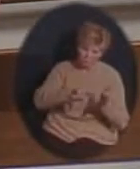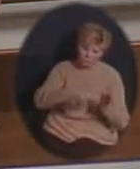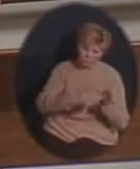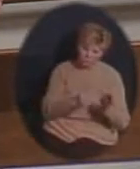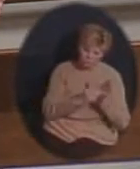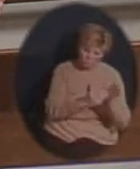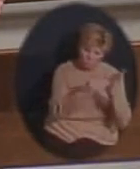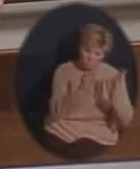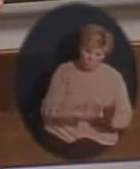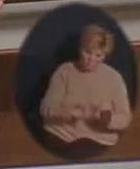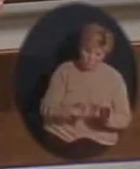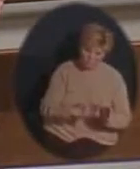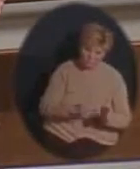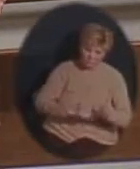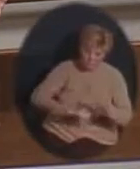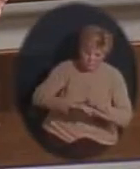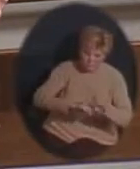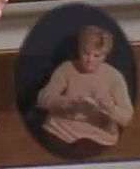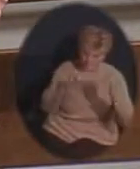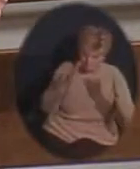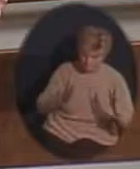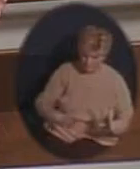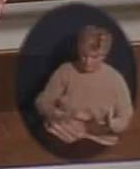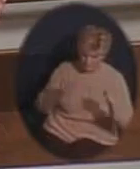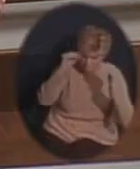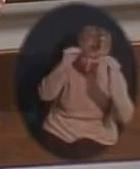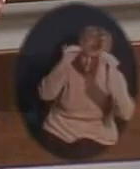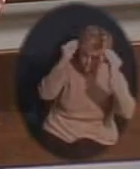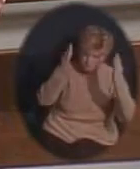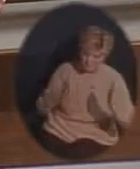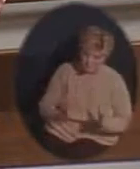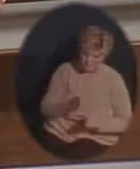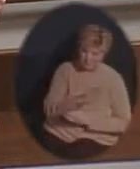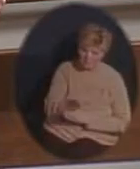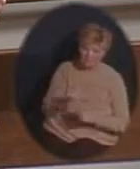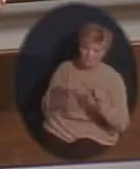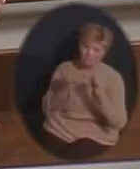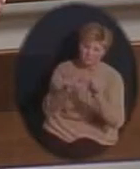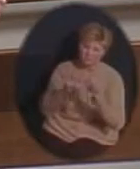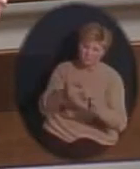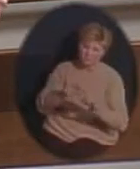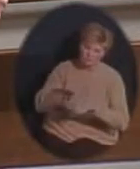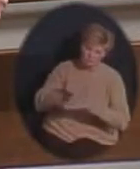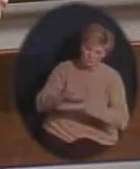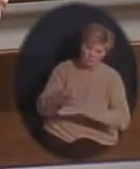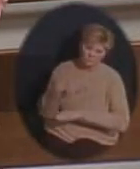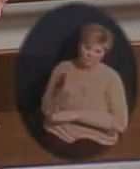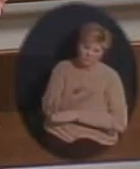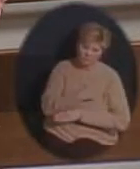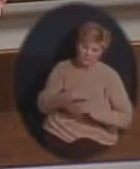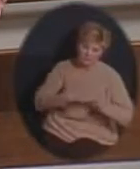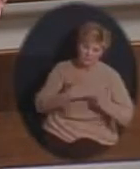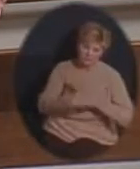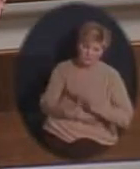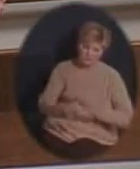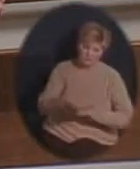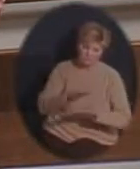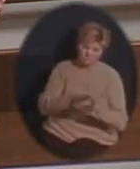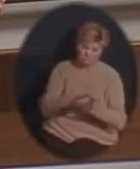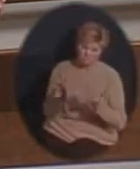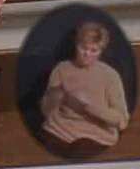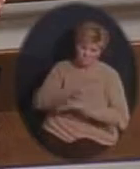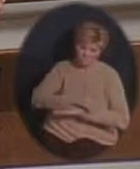motivators, mentors, and whereas teachers continue to influence us long after our school days are only memories.